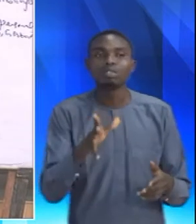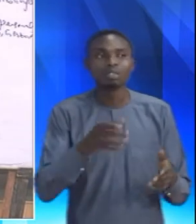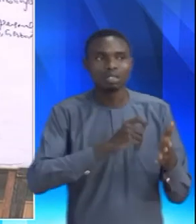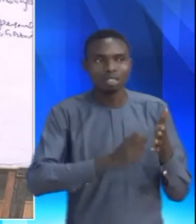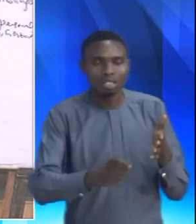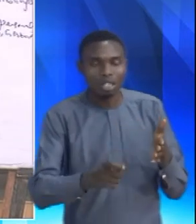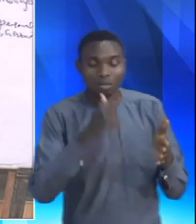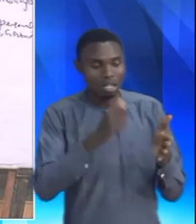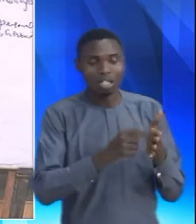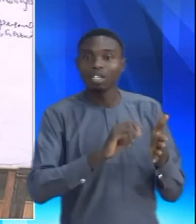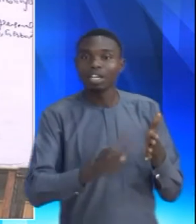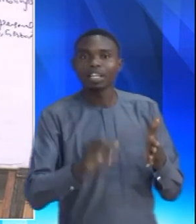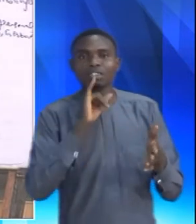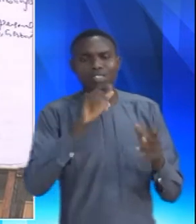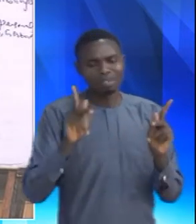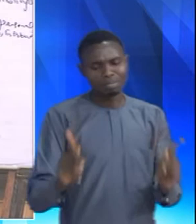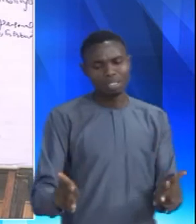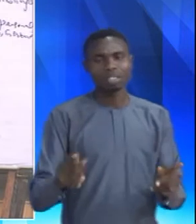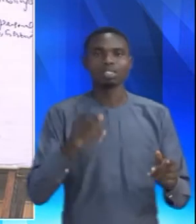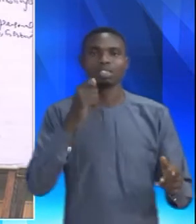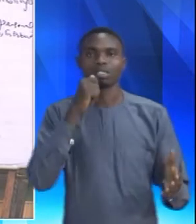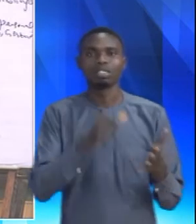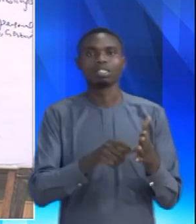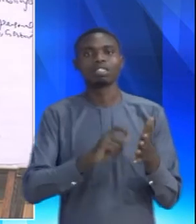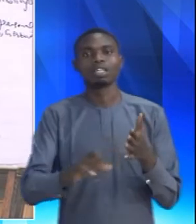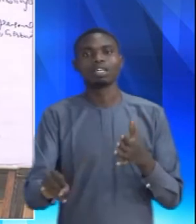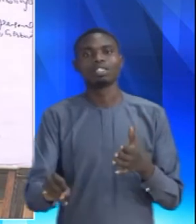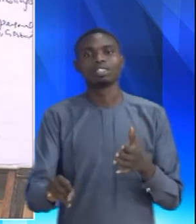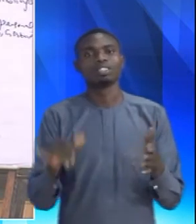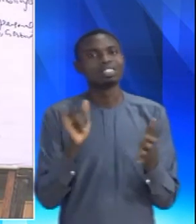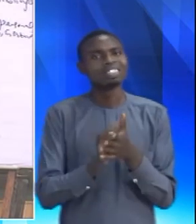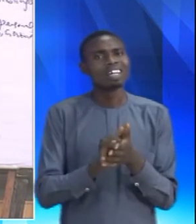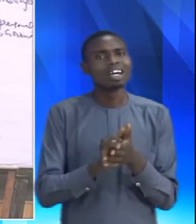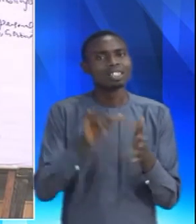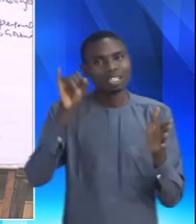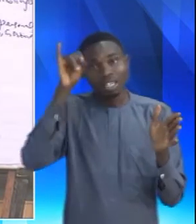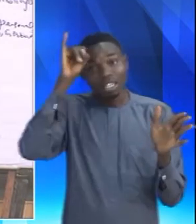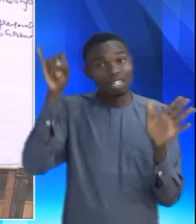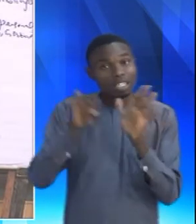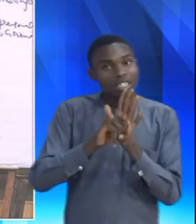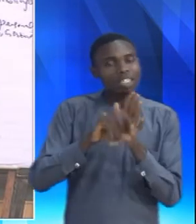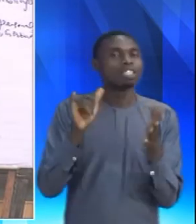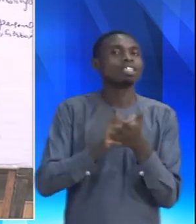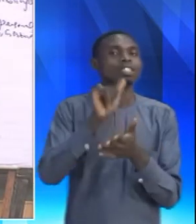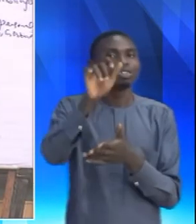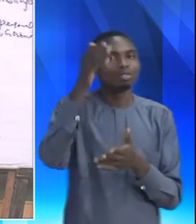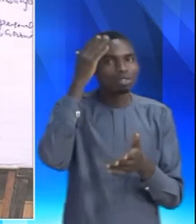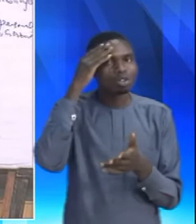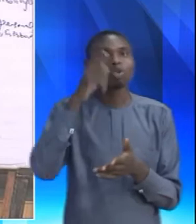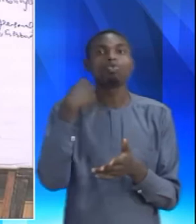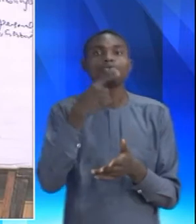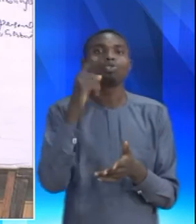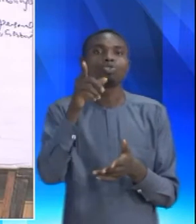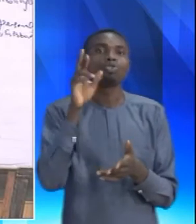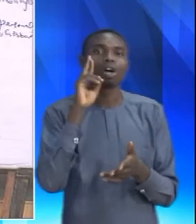personal letter writing that indicates that you are familiar with the person the letter